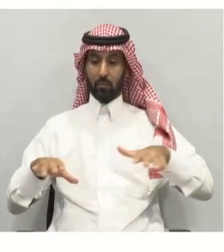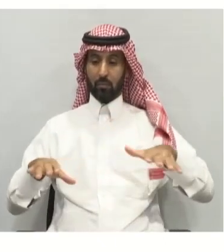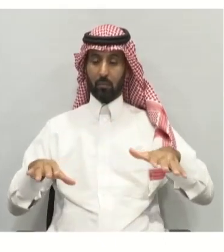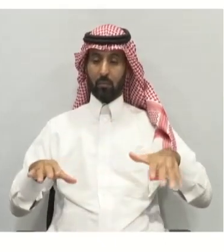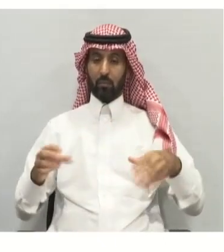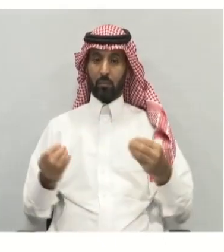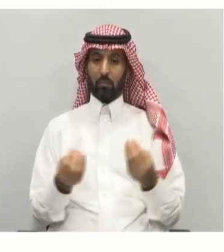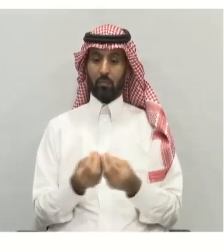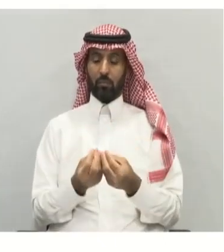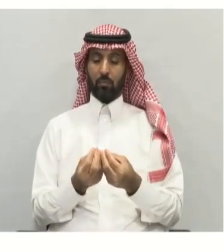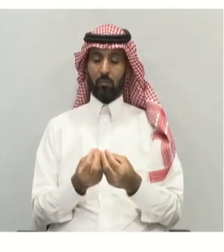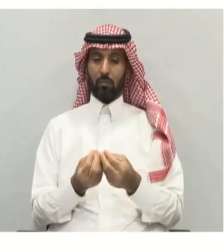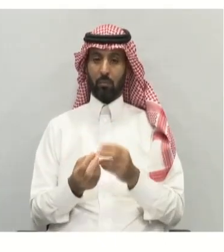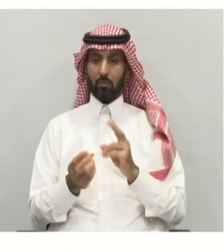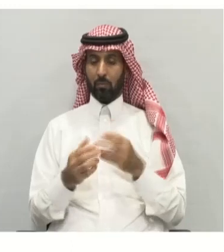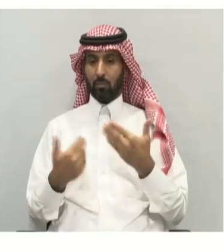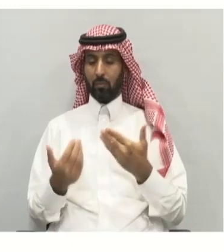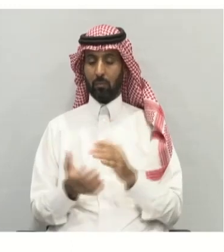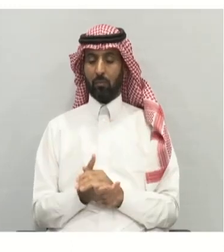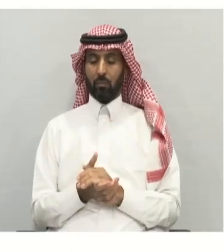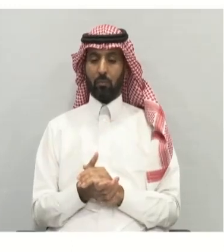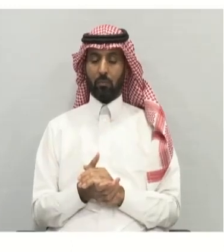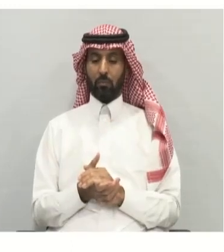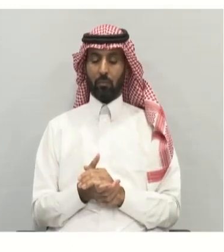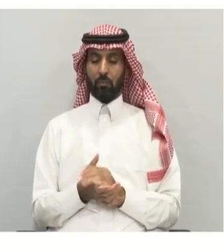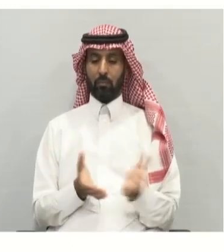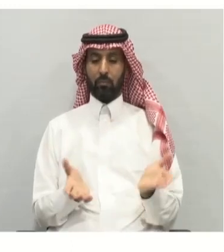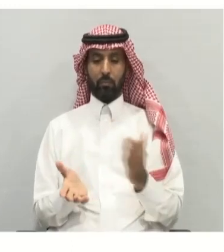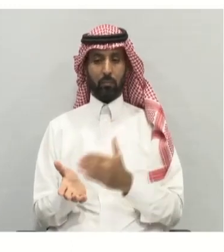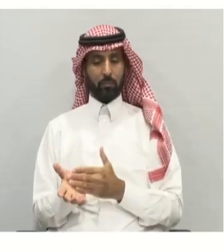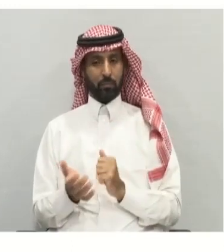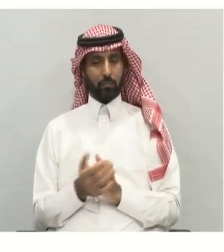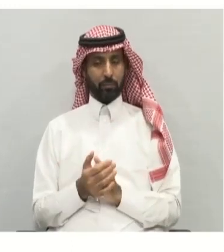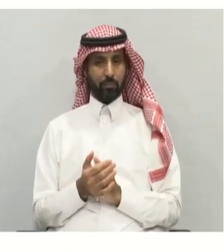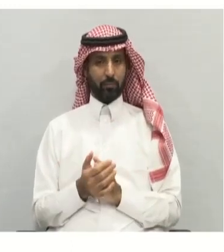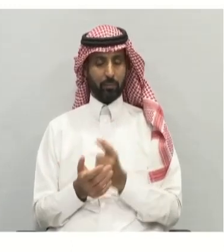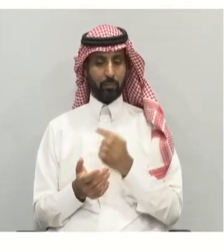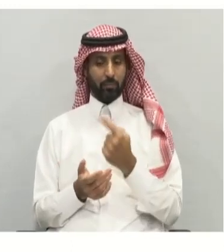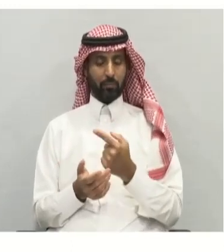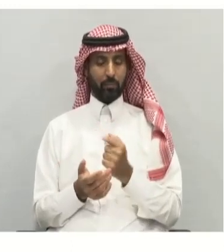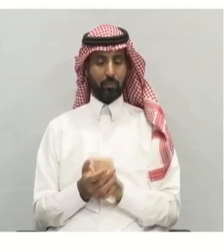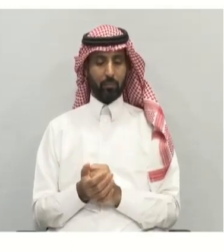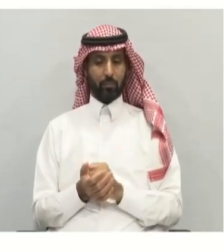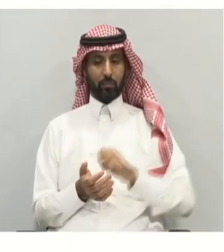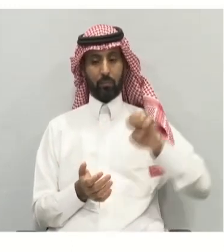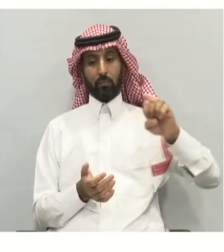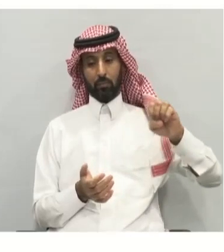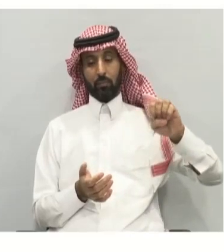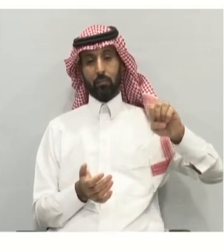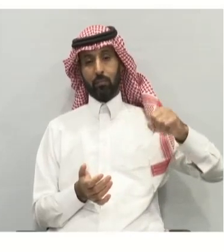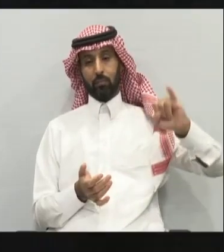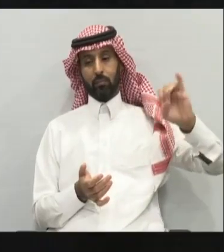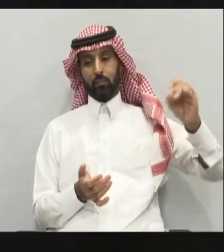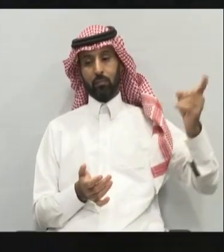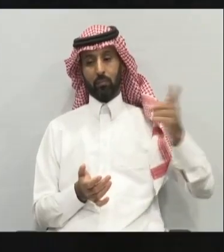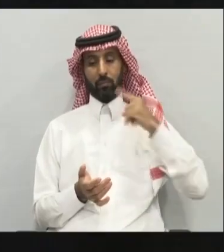to gather and celebrate Eid as well. Also, and we talk about Eid al-Adha, what are the practices